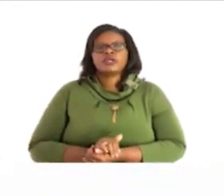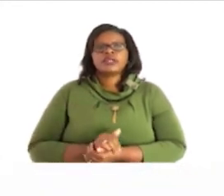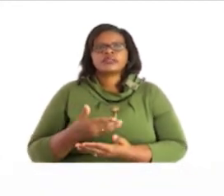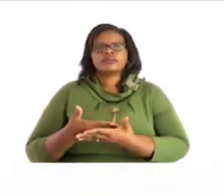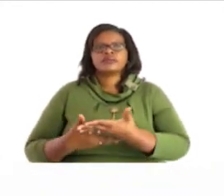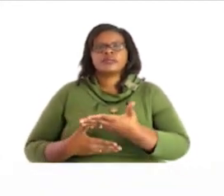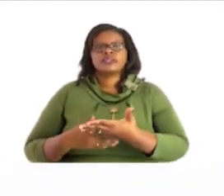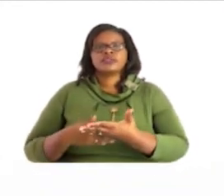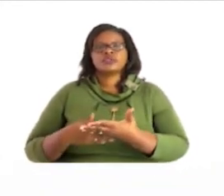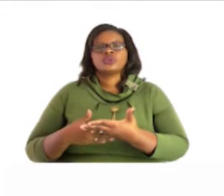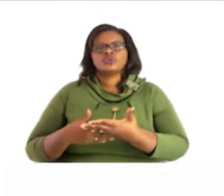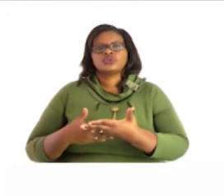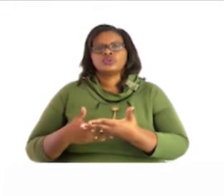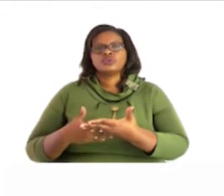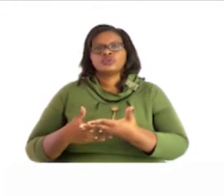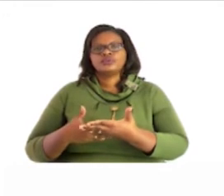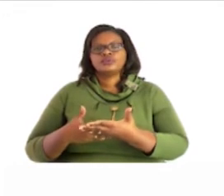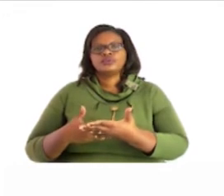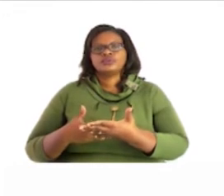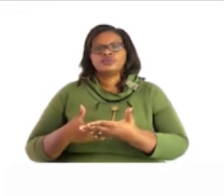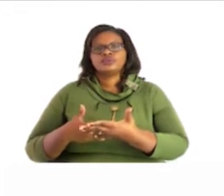which is page